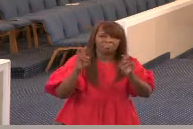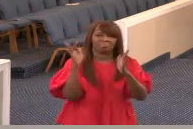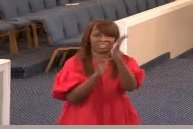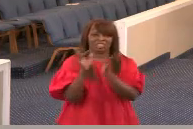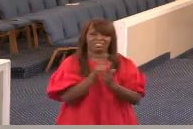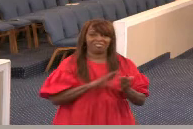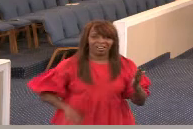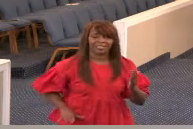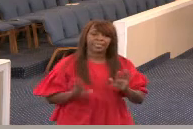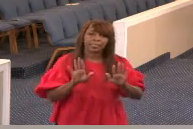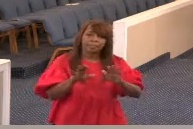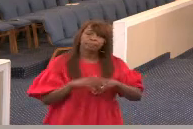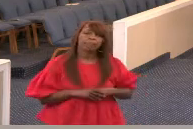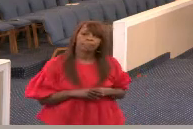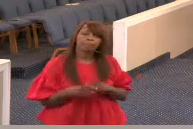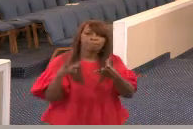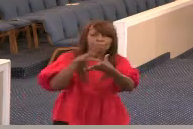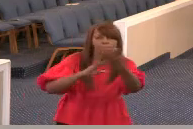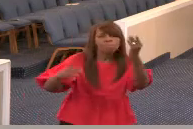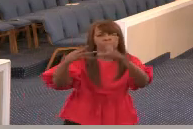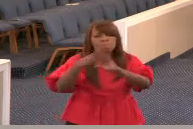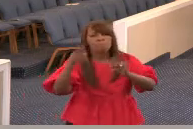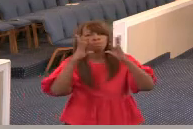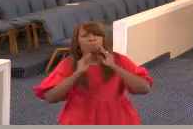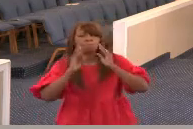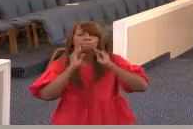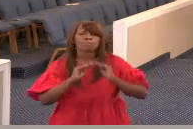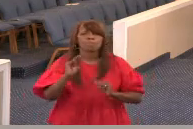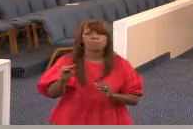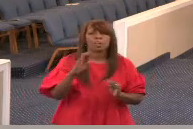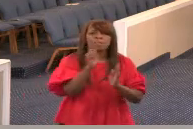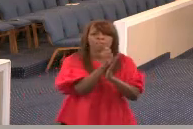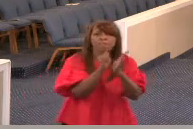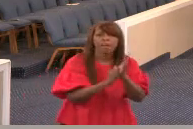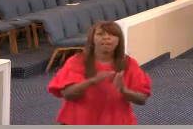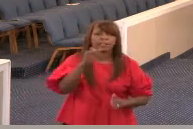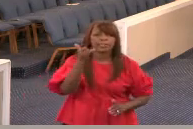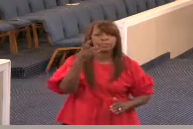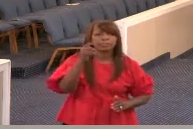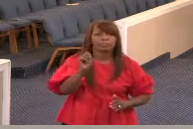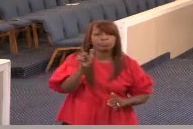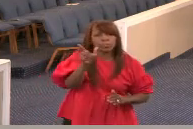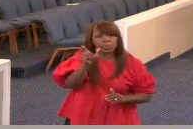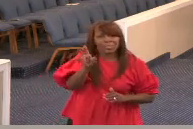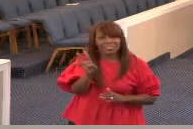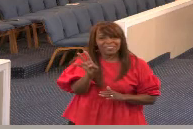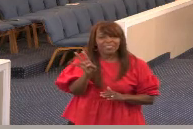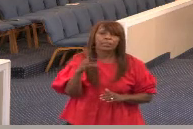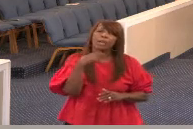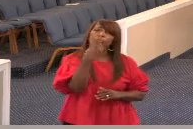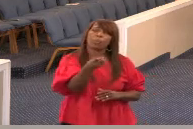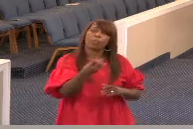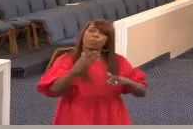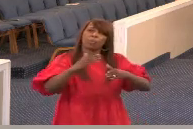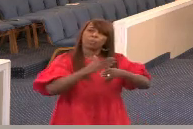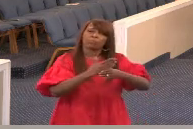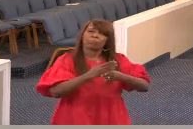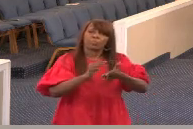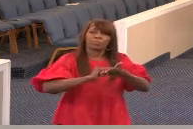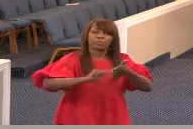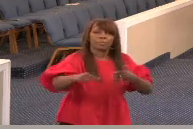The storm story is powerful in the 27th chapter. I shared earlier, by verse 1,